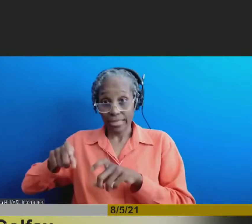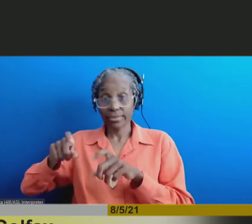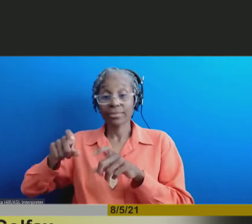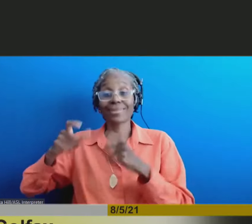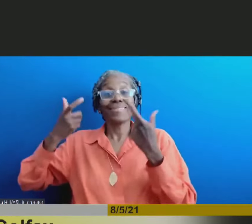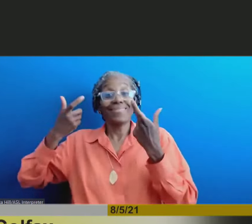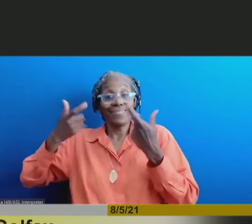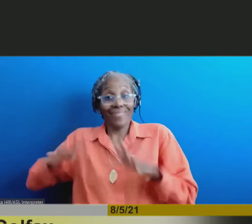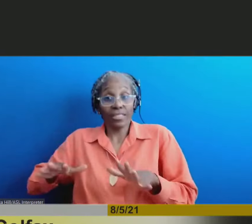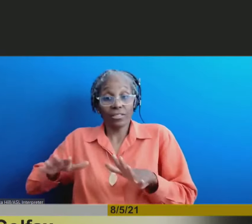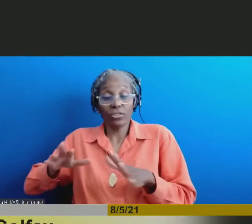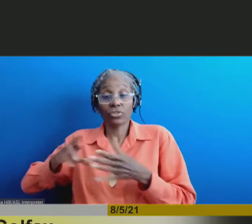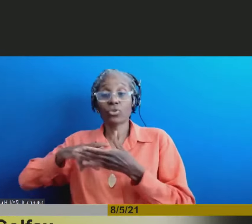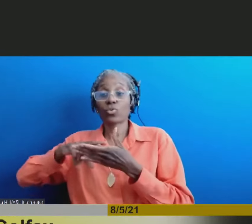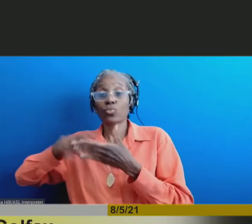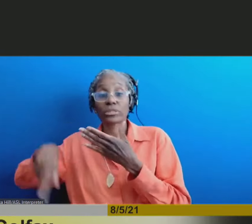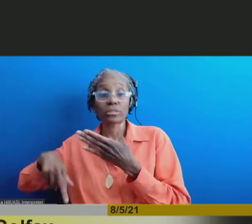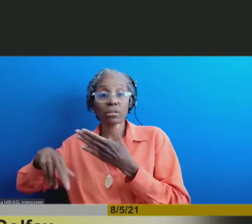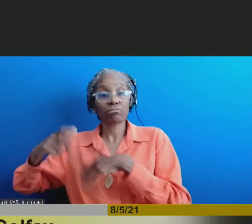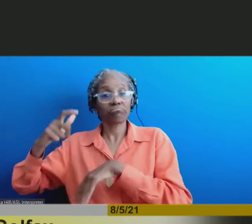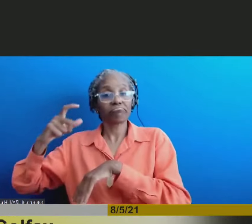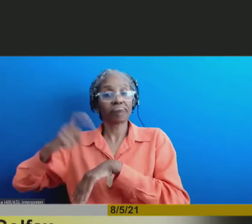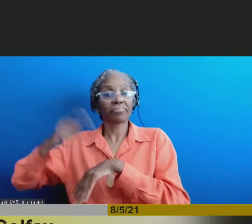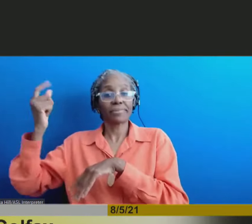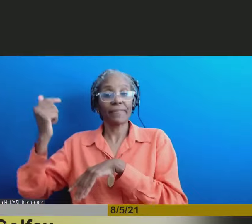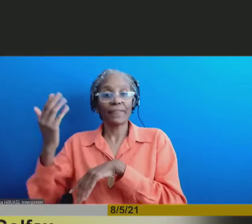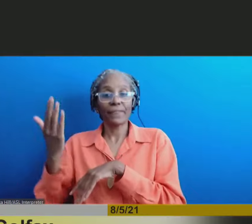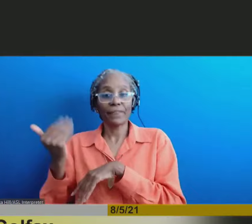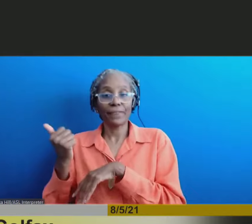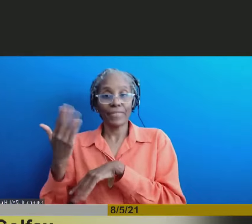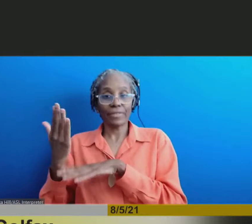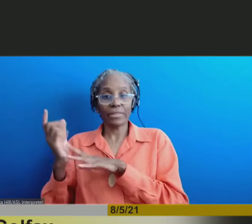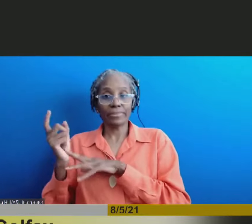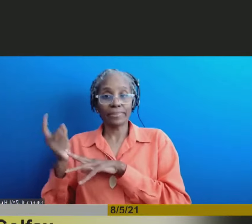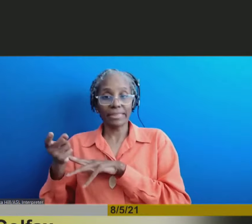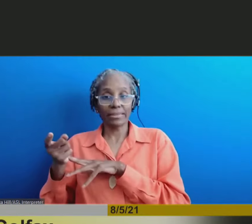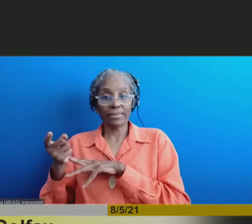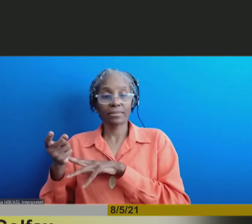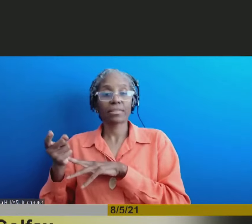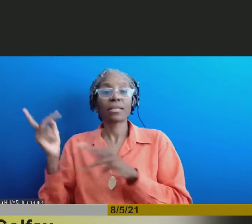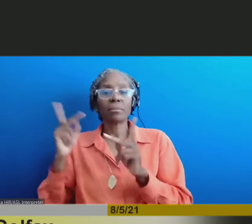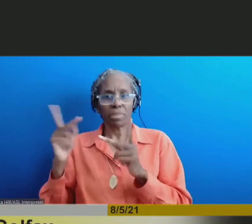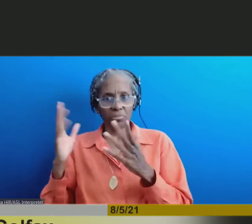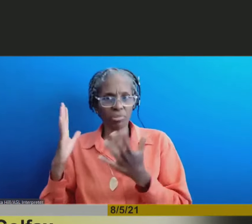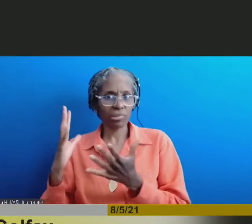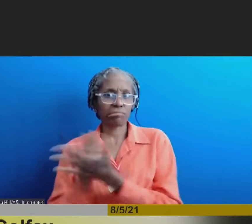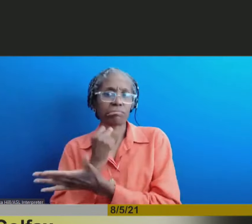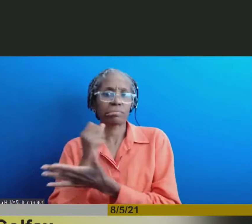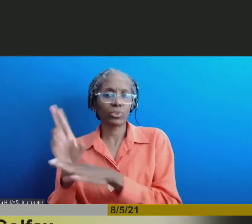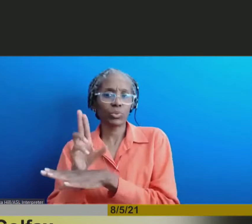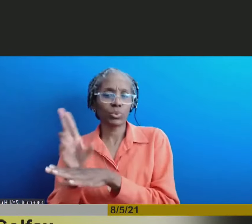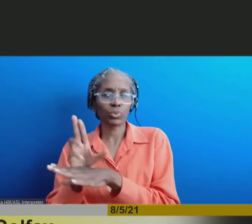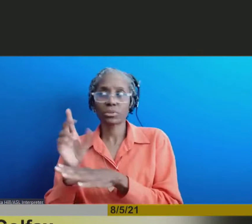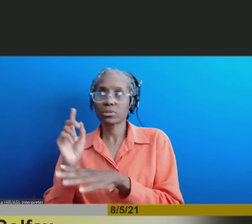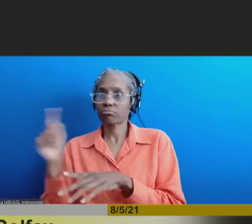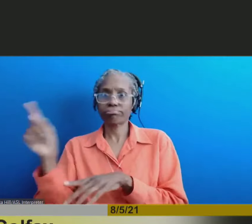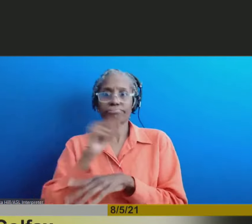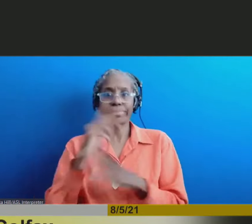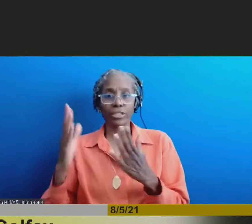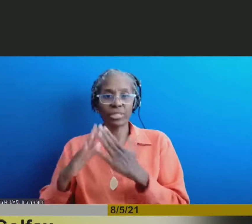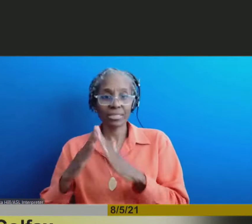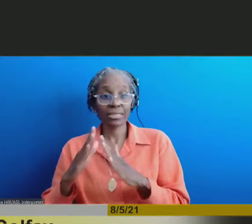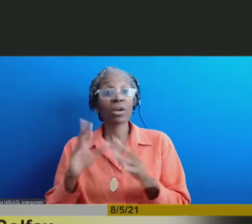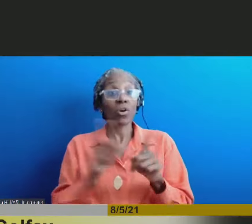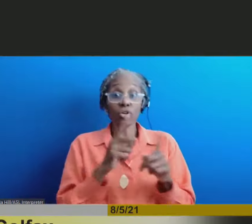in as short of time as 15 minutes, and those rapid tests are being used in many settings across the city and by